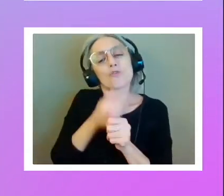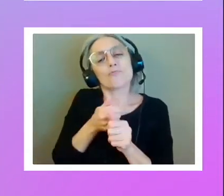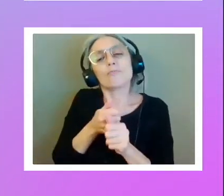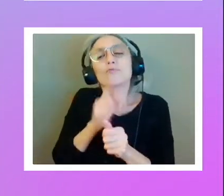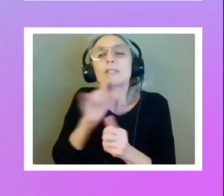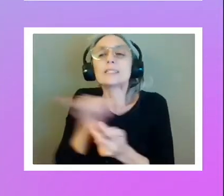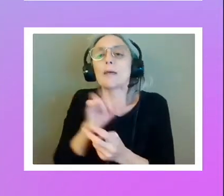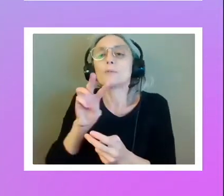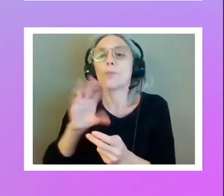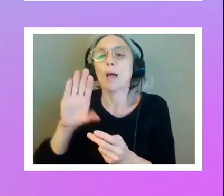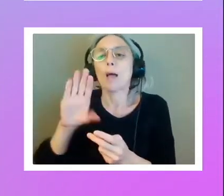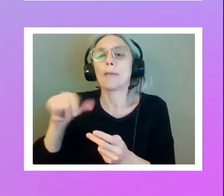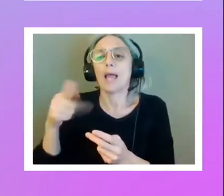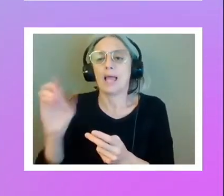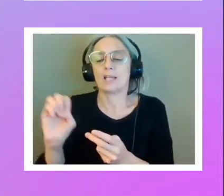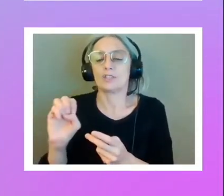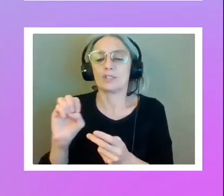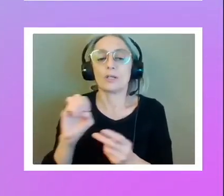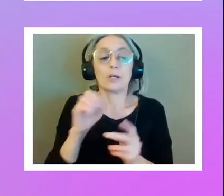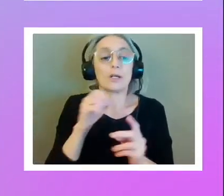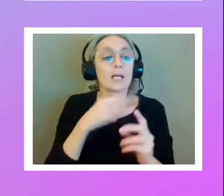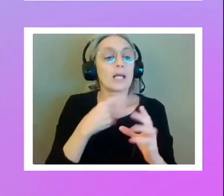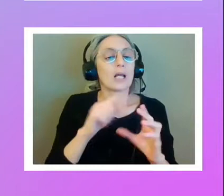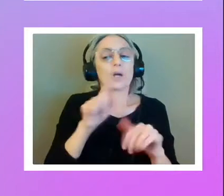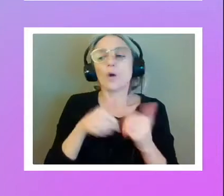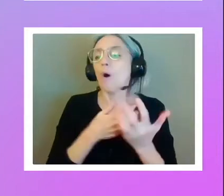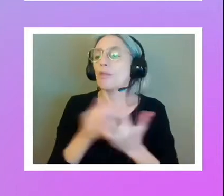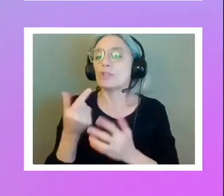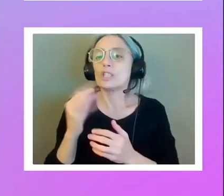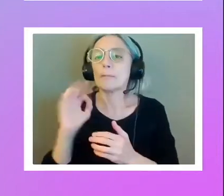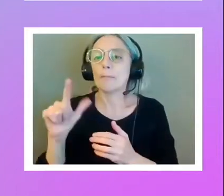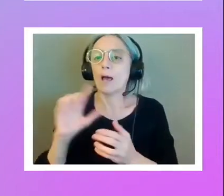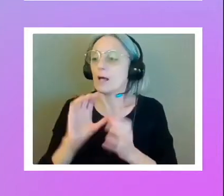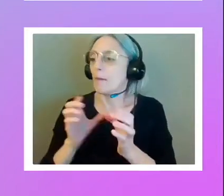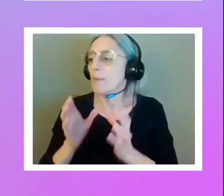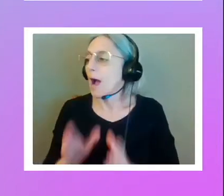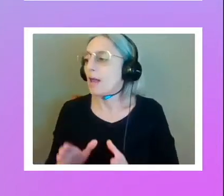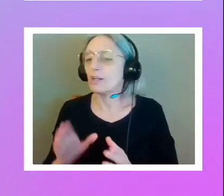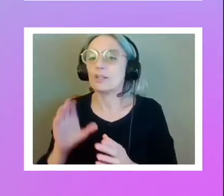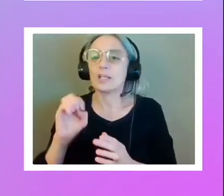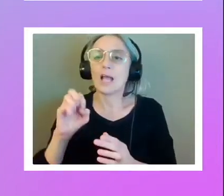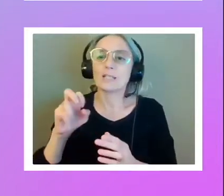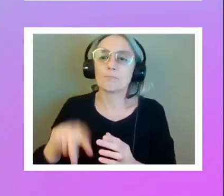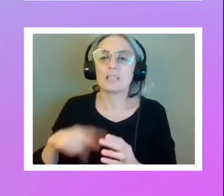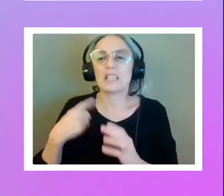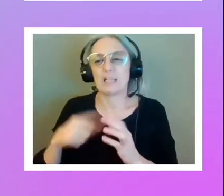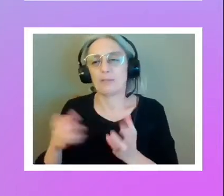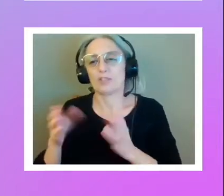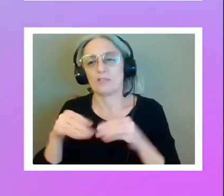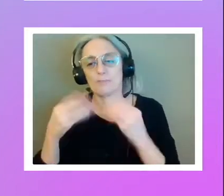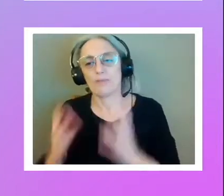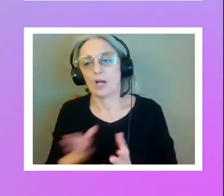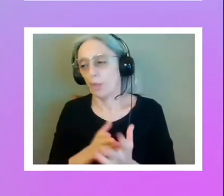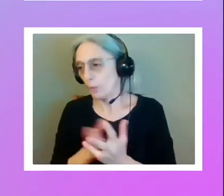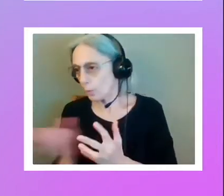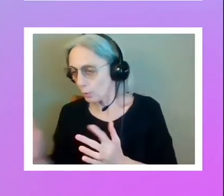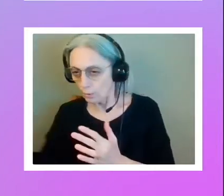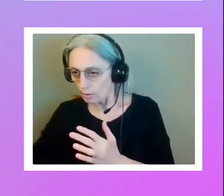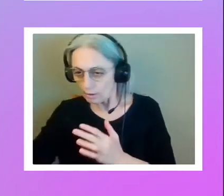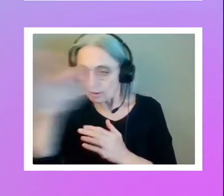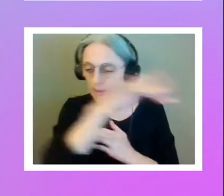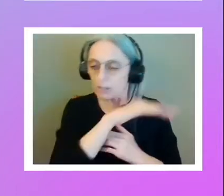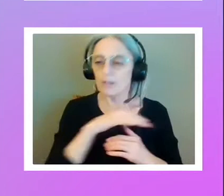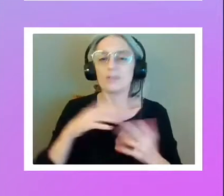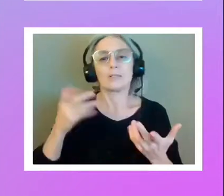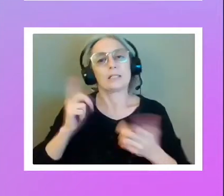through Gmail compilers, whoever your ESP is, email service provider is. So Yahoo, all of the